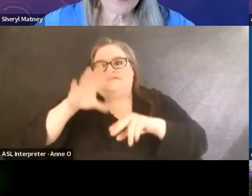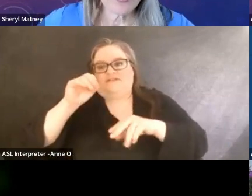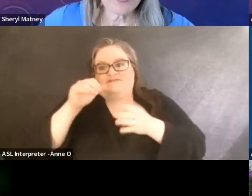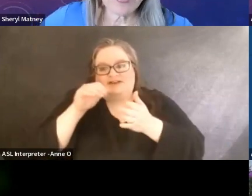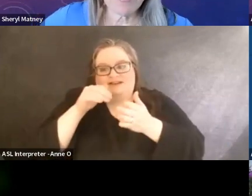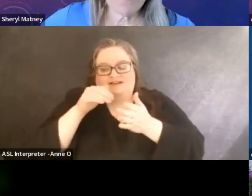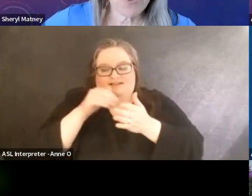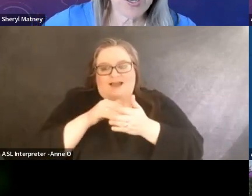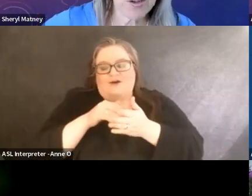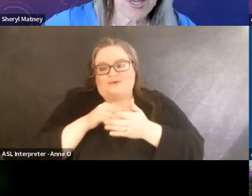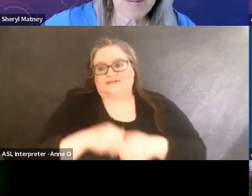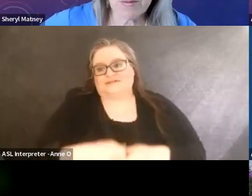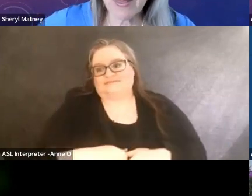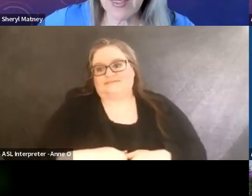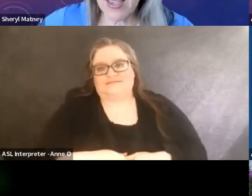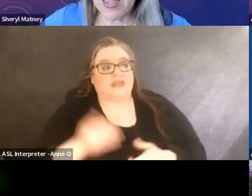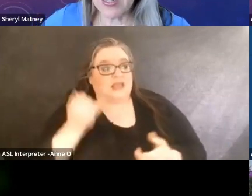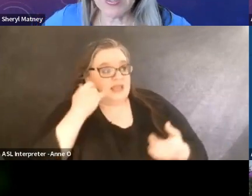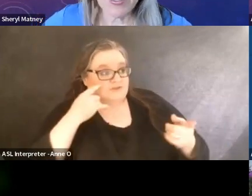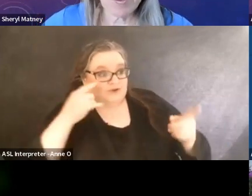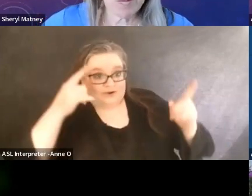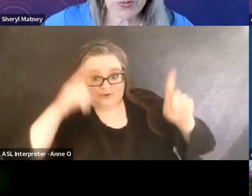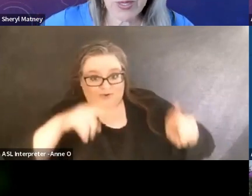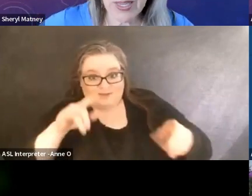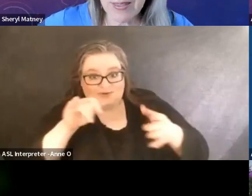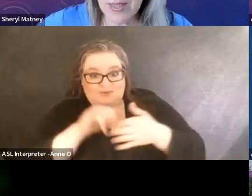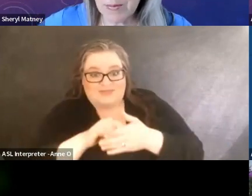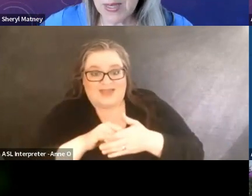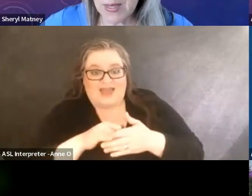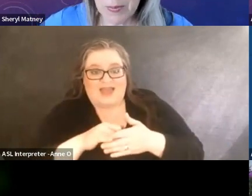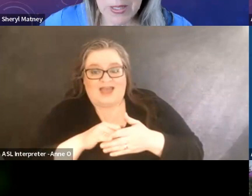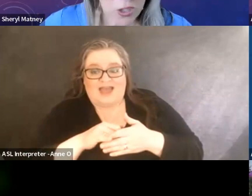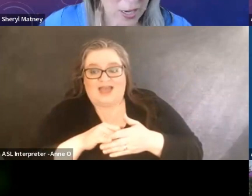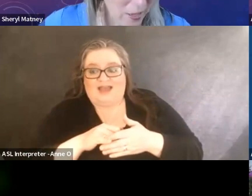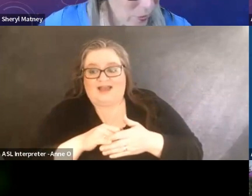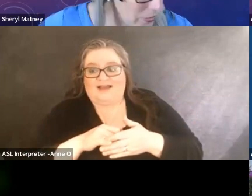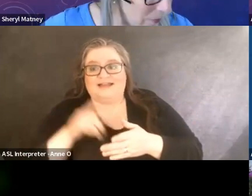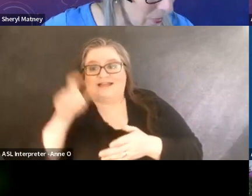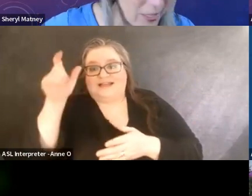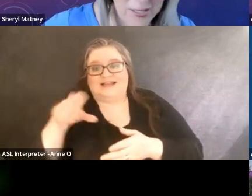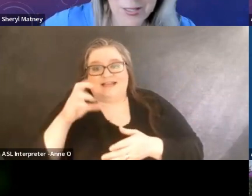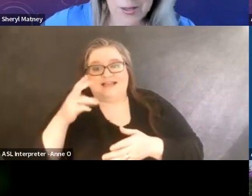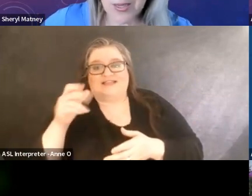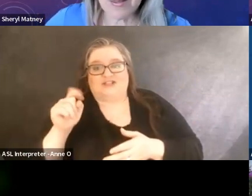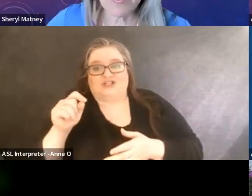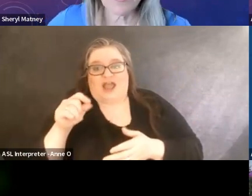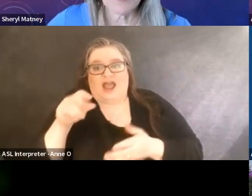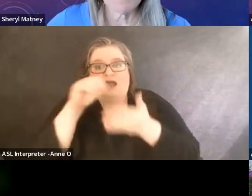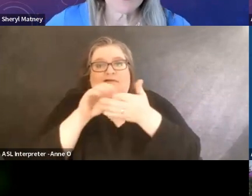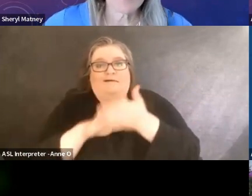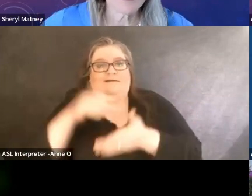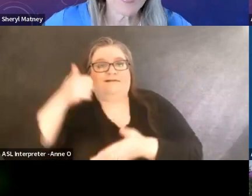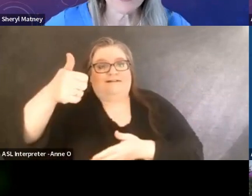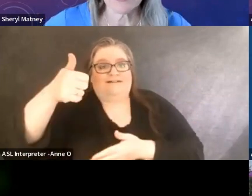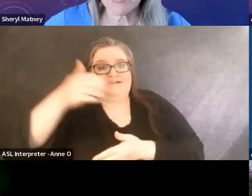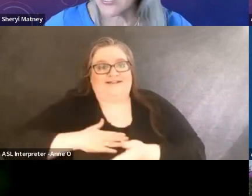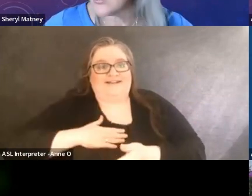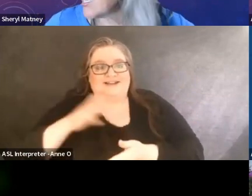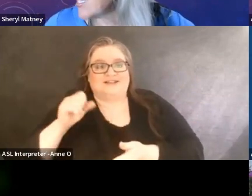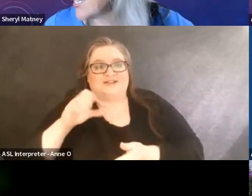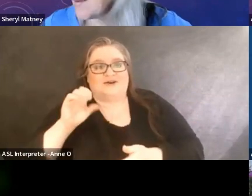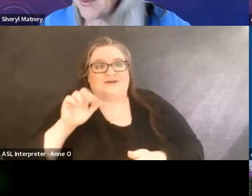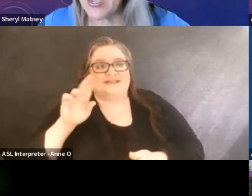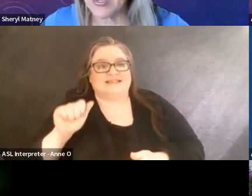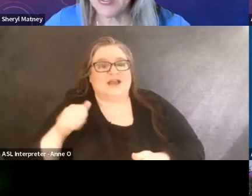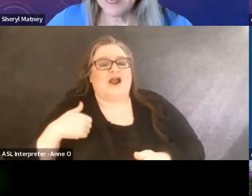just for fun, if you're in agreement with that, put a thumbs up in the chat or something so that Sarah's got some